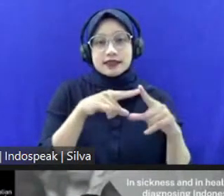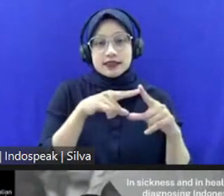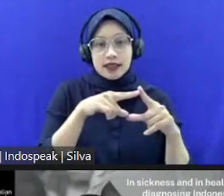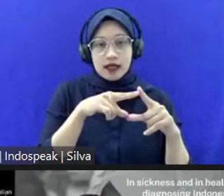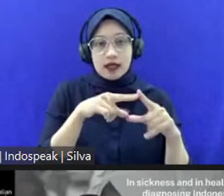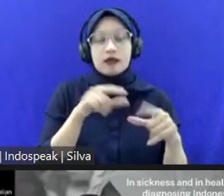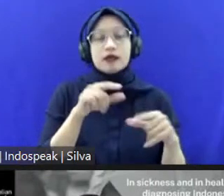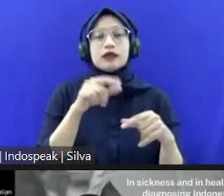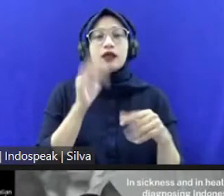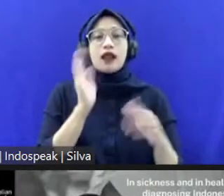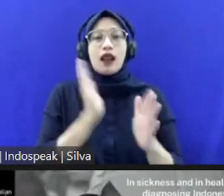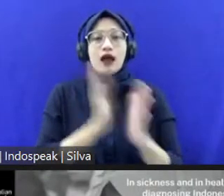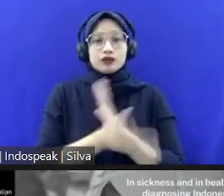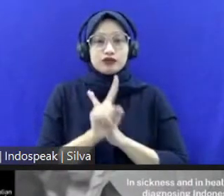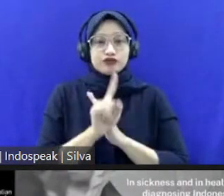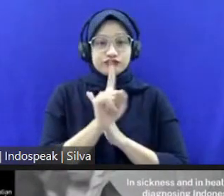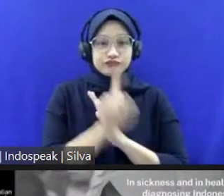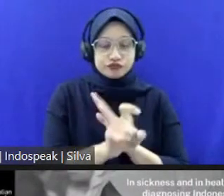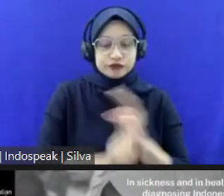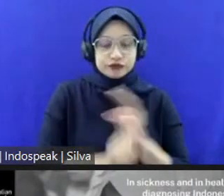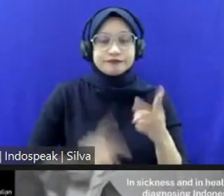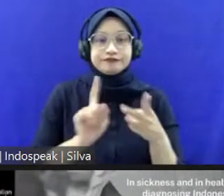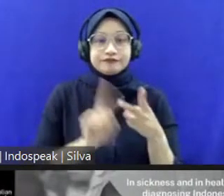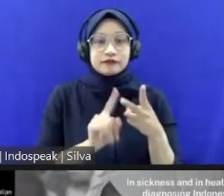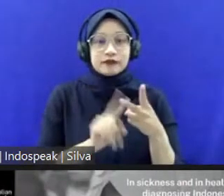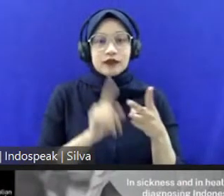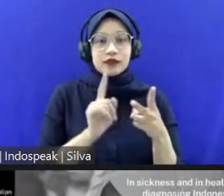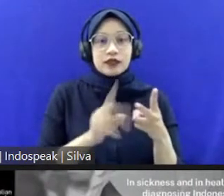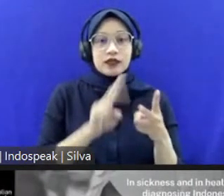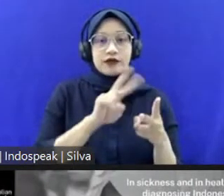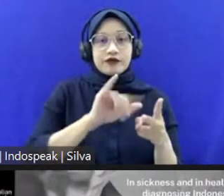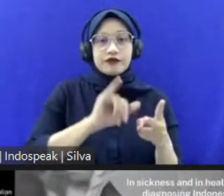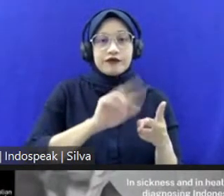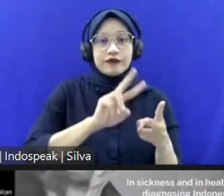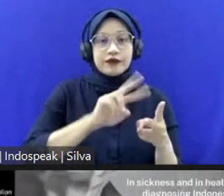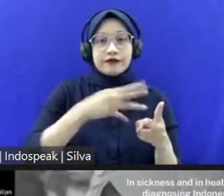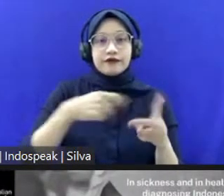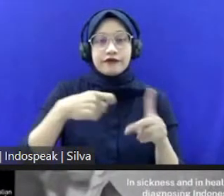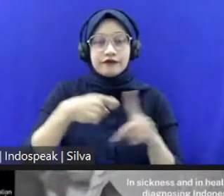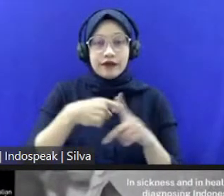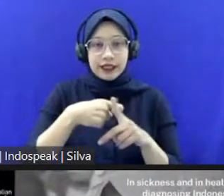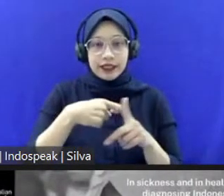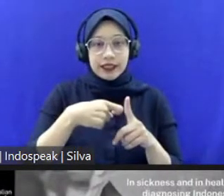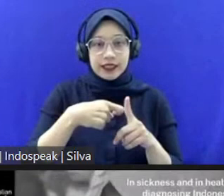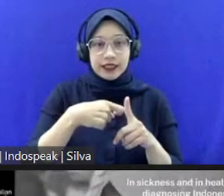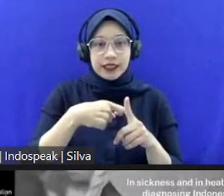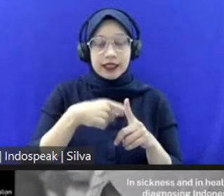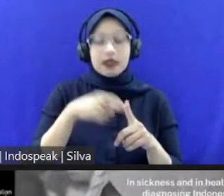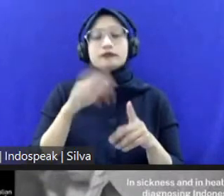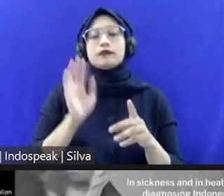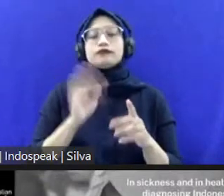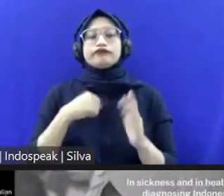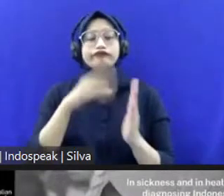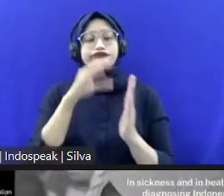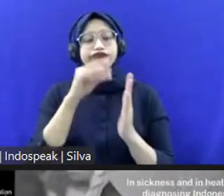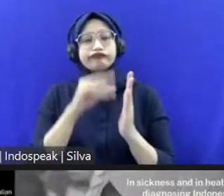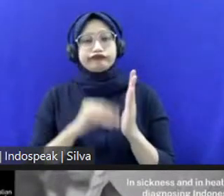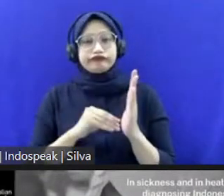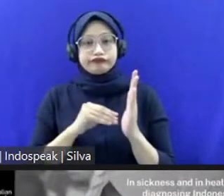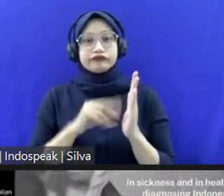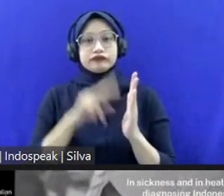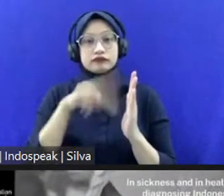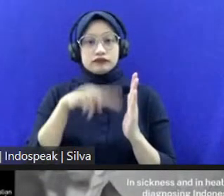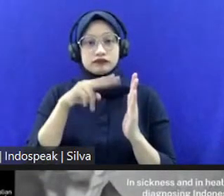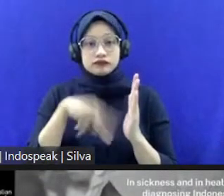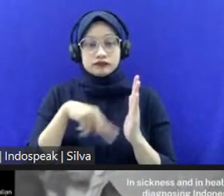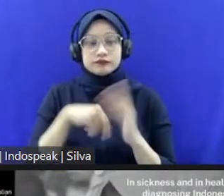question live. And then second, we have Vivek Nilakantan. I will read one of the question. And also